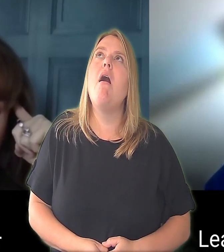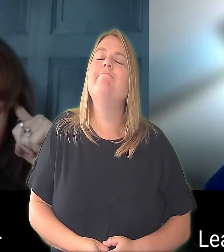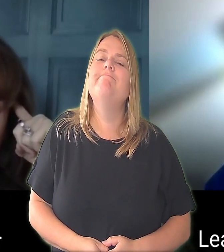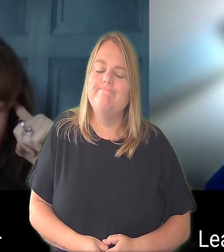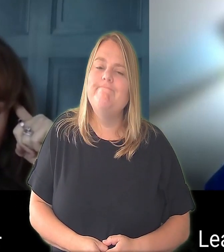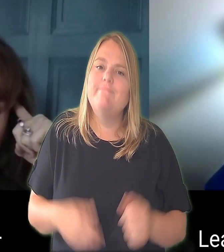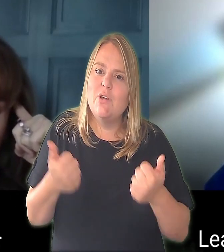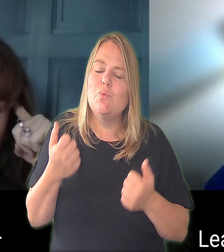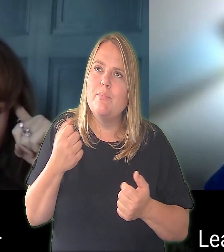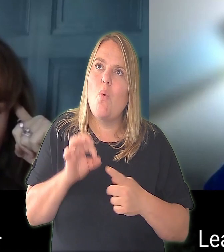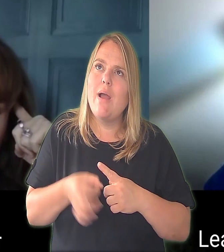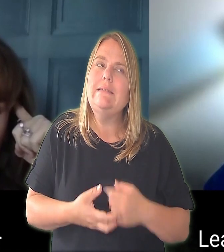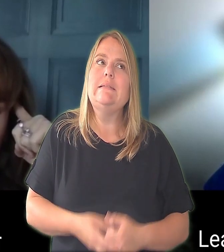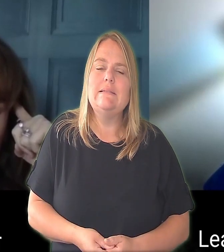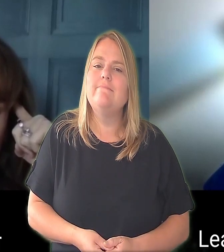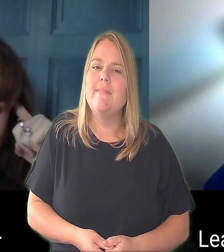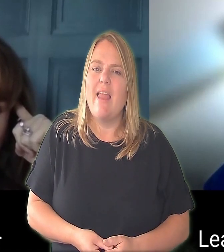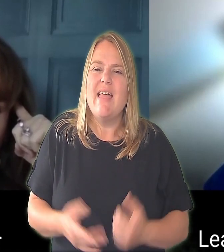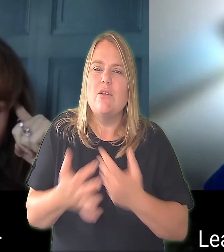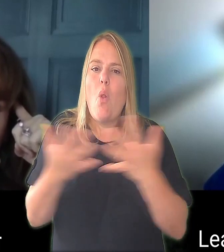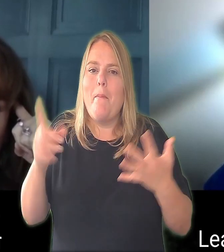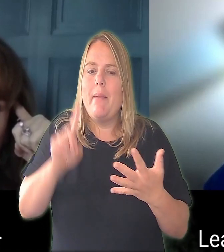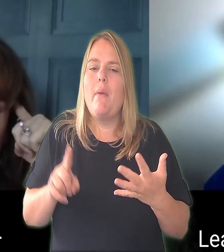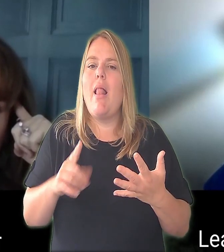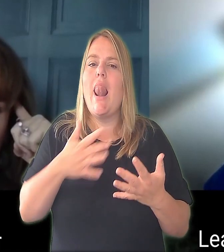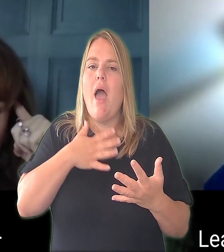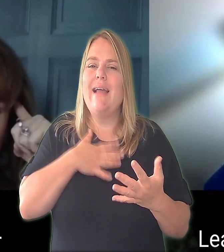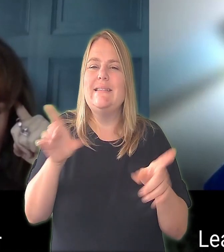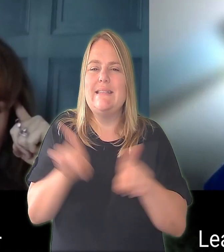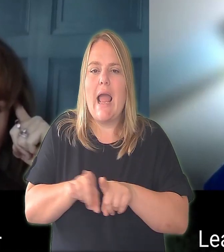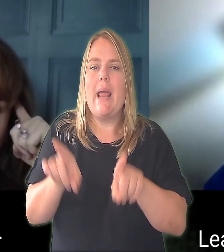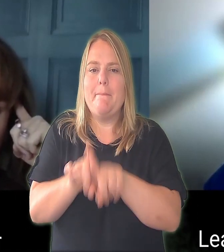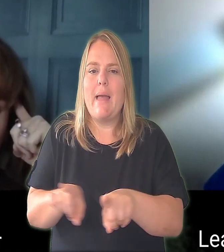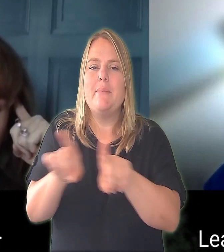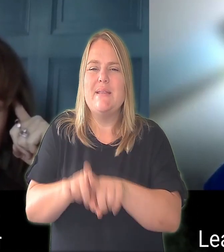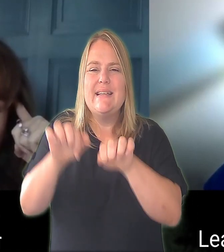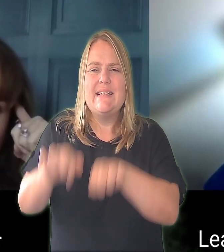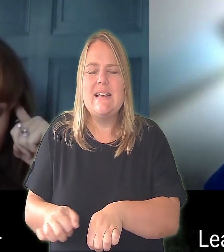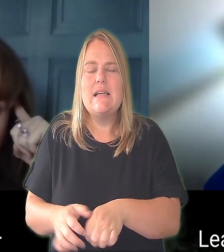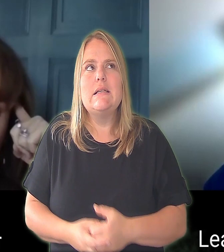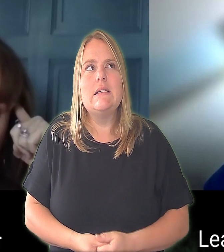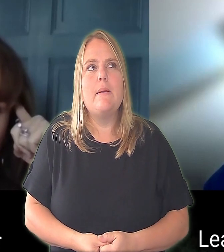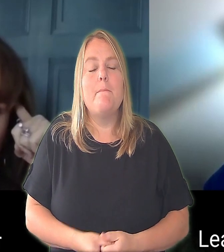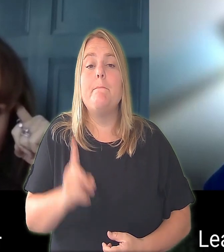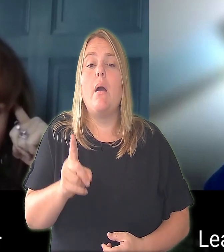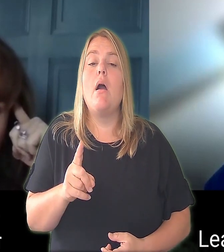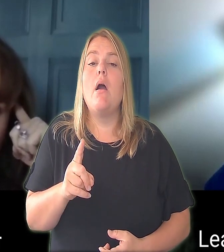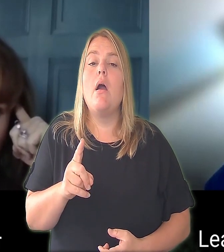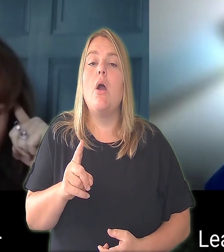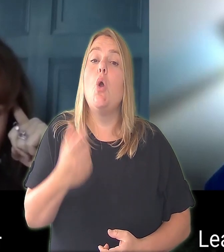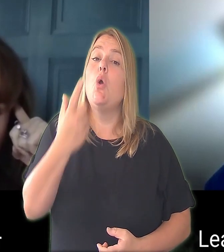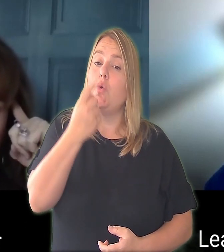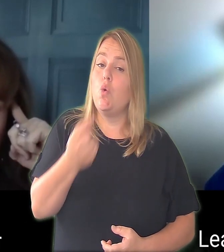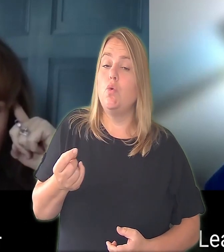in the same seat every week. I'm not going to ask everyone if they want a safe seat for that reason, but I could just casually announce every